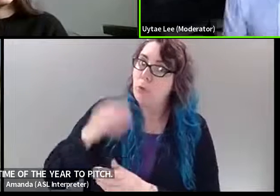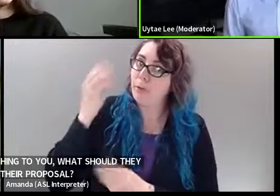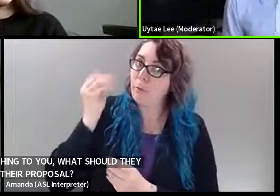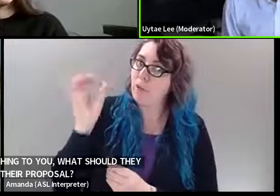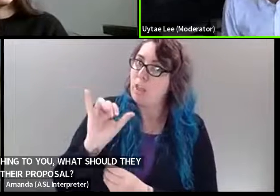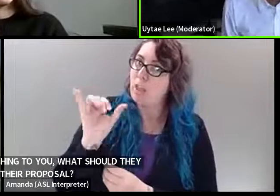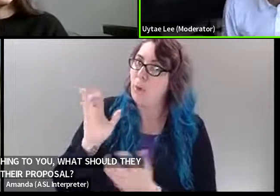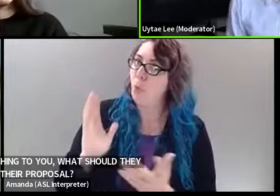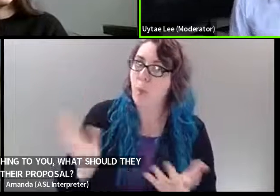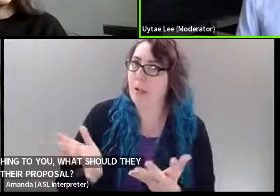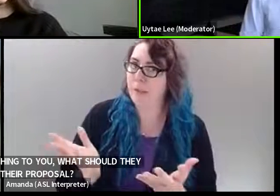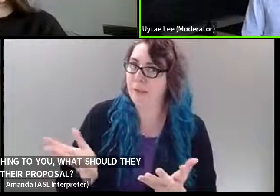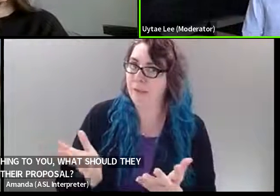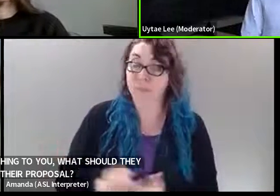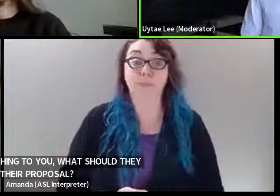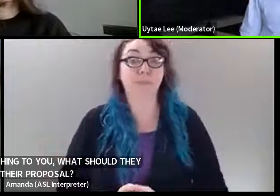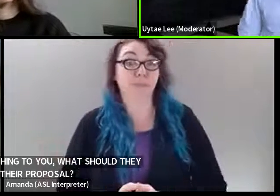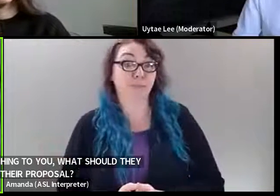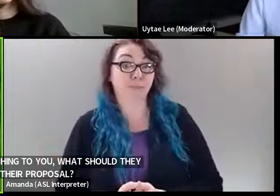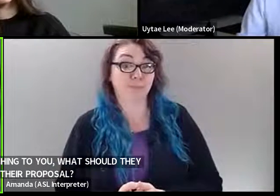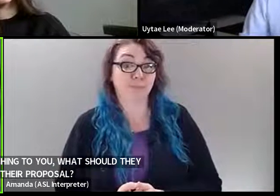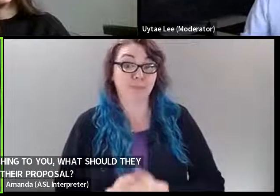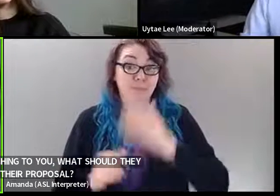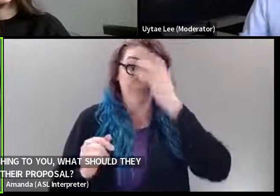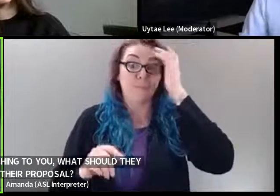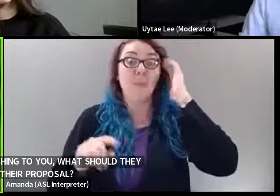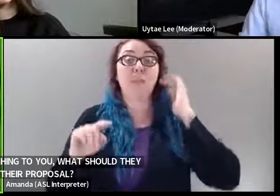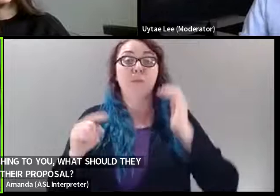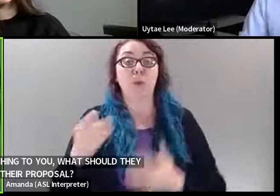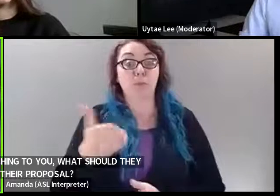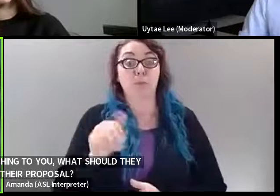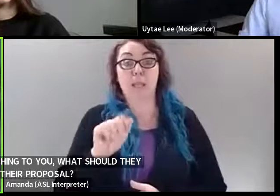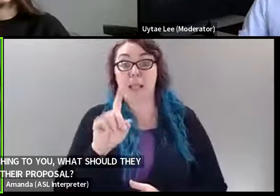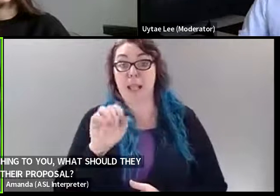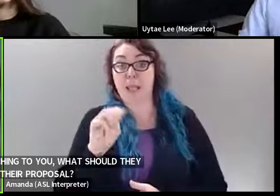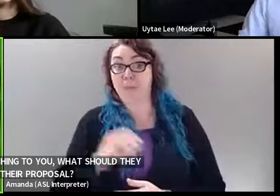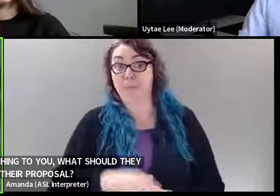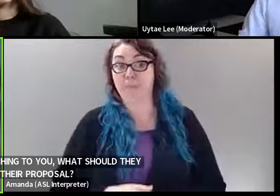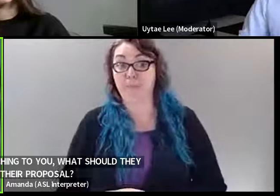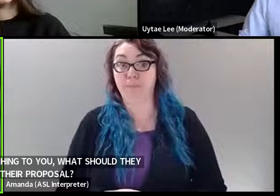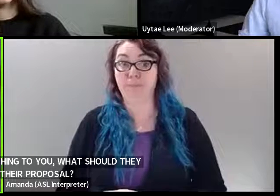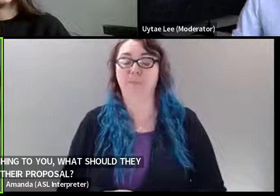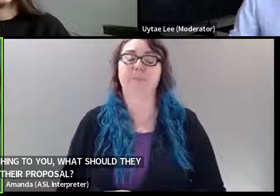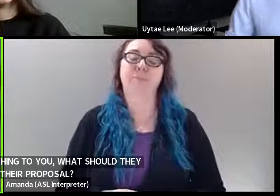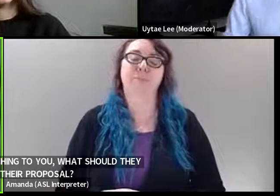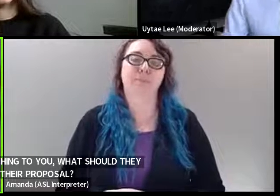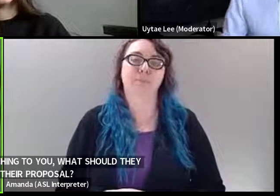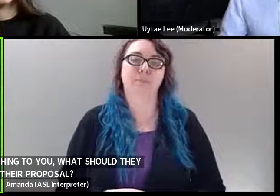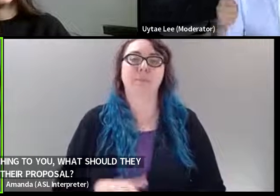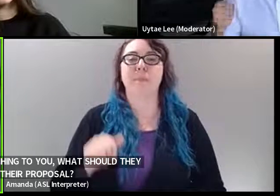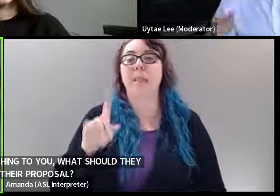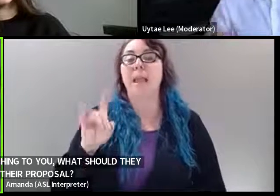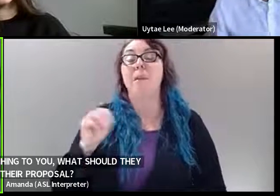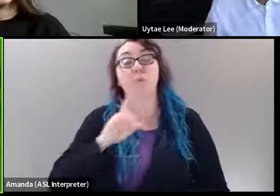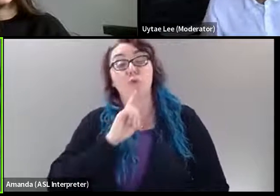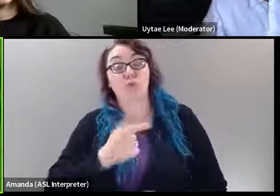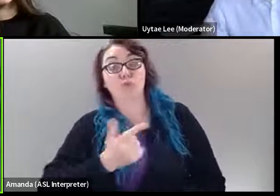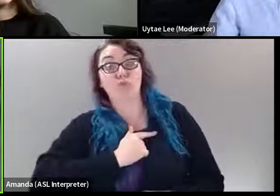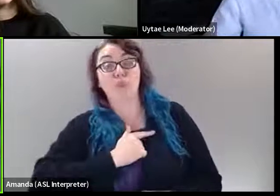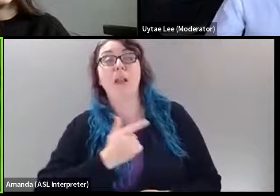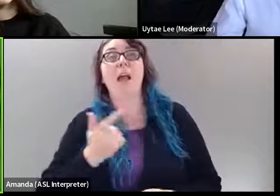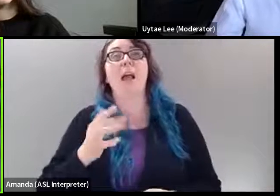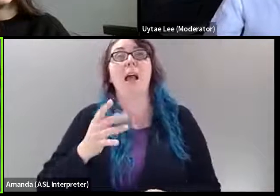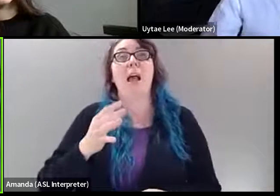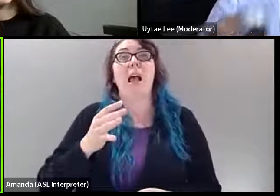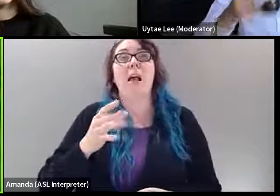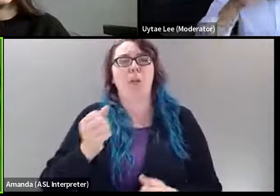Garnet-Jones, if you don't mind. Sure. All right. You might have to remind me of some parts of the question, but I'll start out with time of